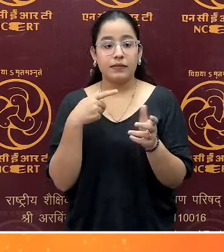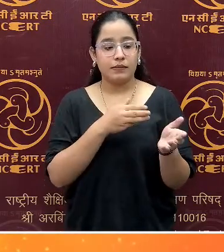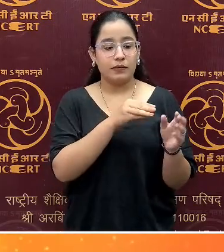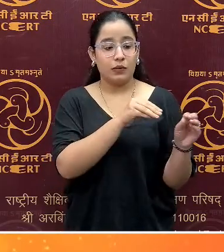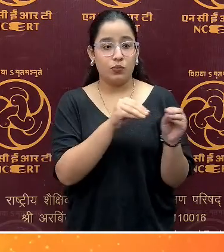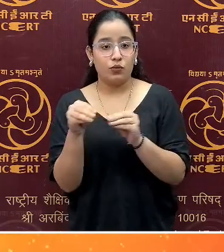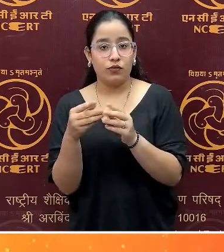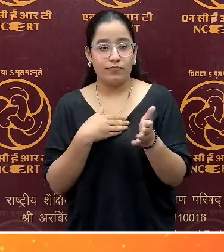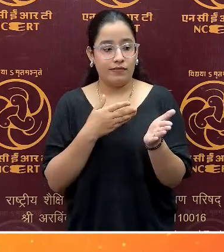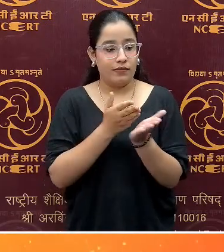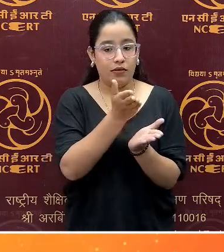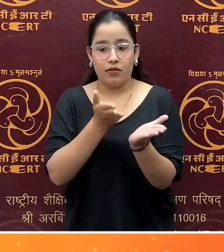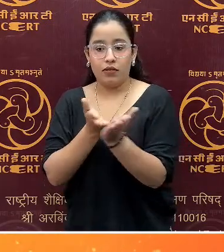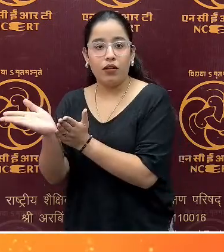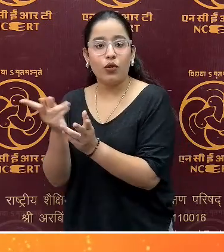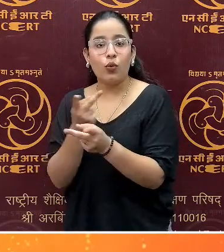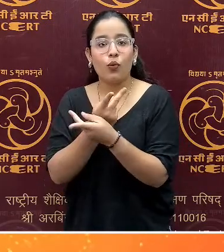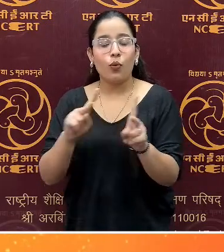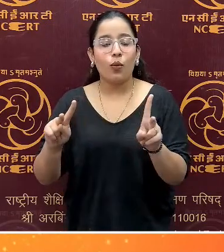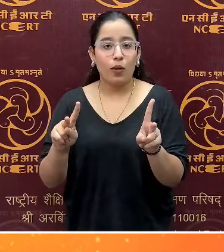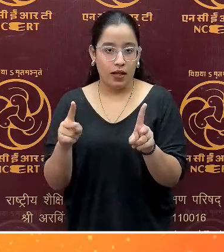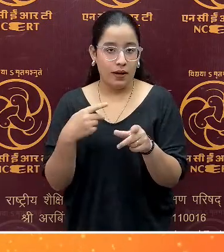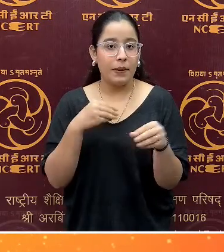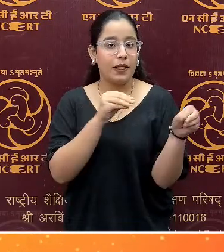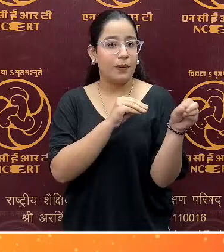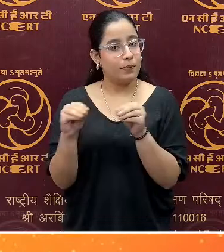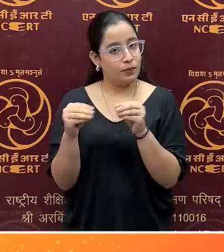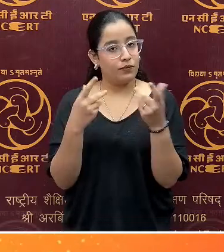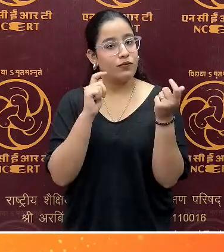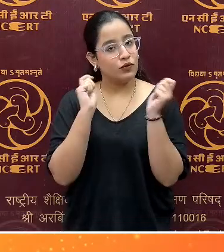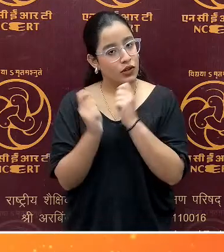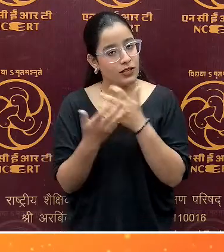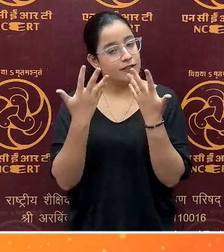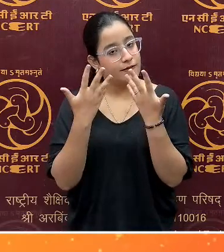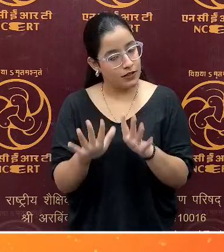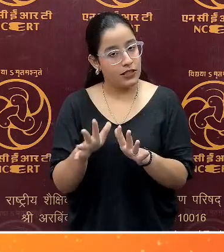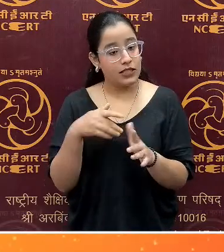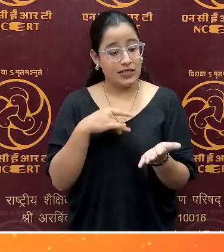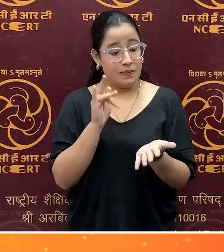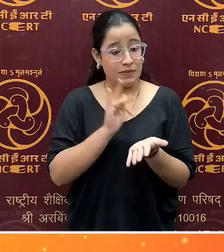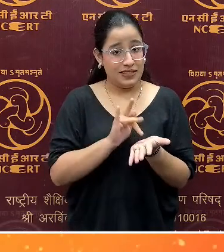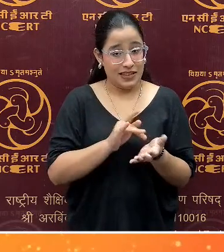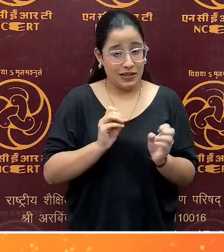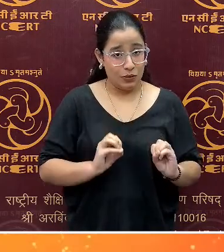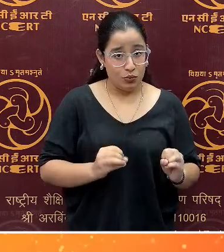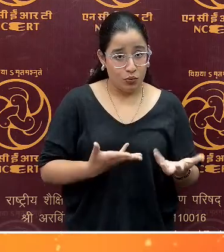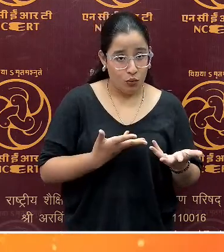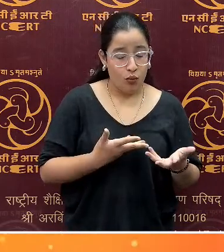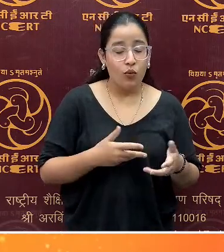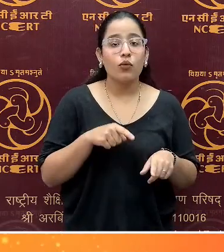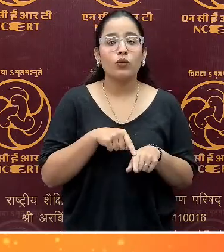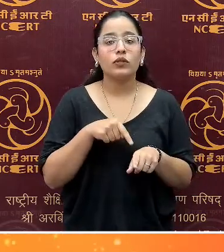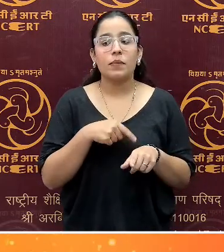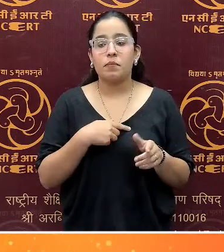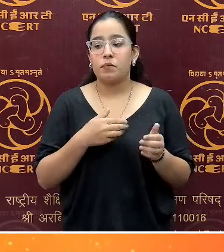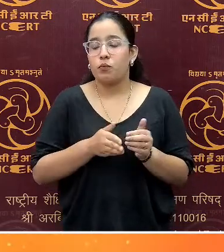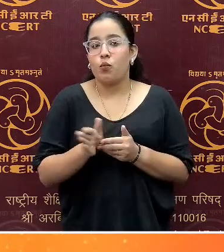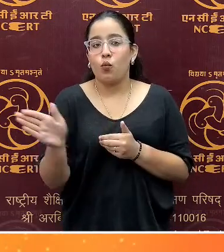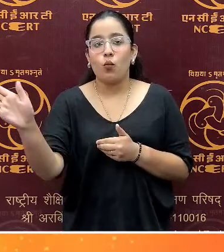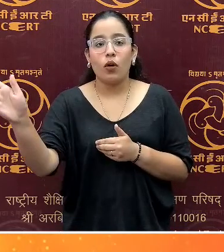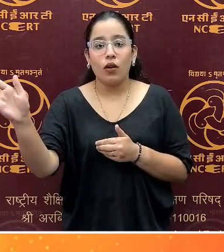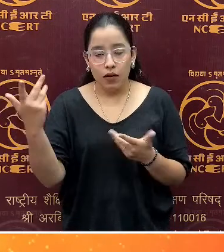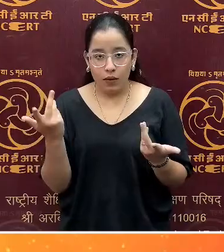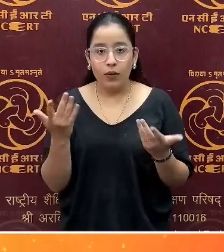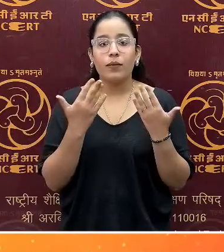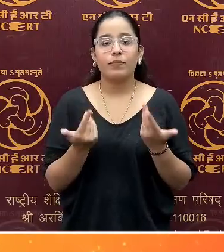changed. So if its direction has changed, then in that case initial point and the terminal point, that it's moving in the opposite direction. So